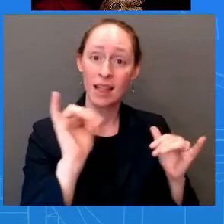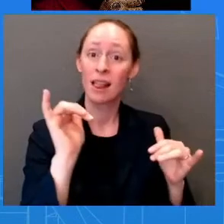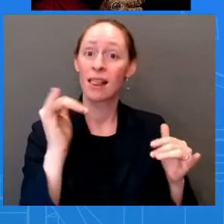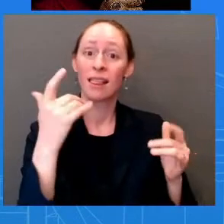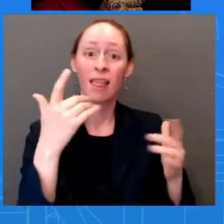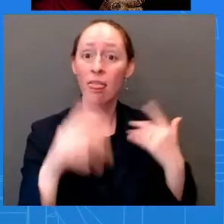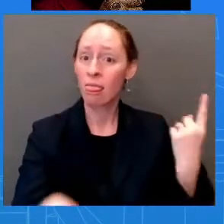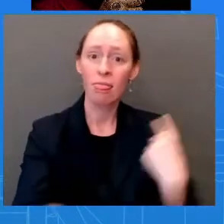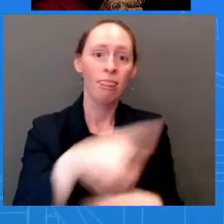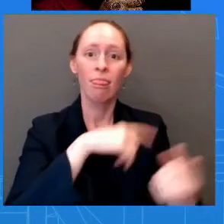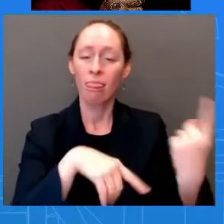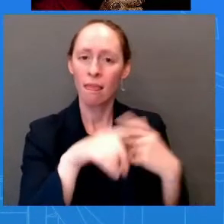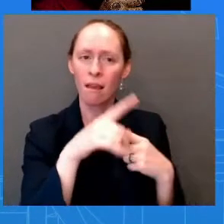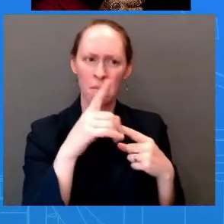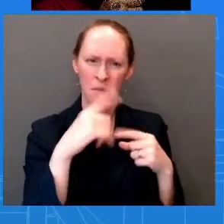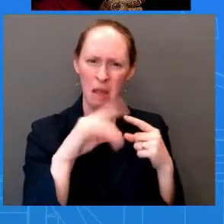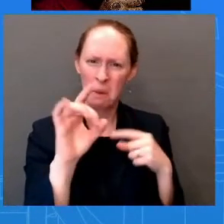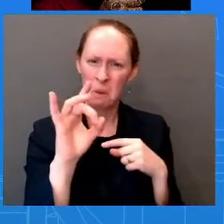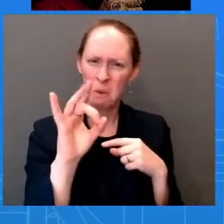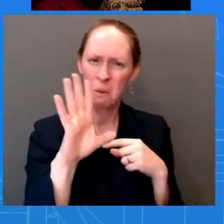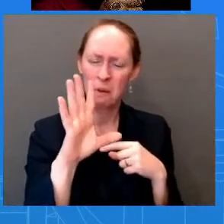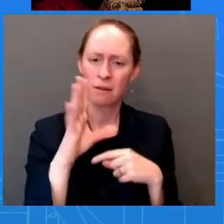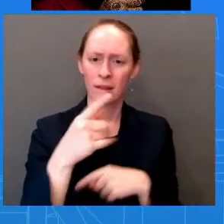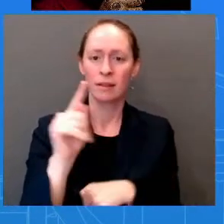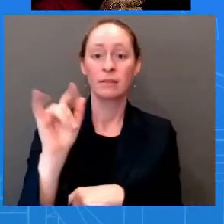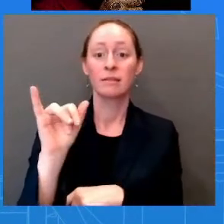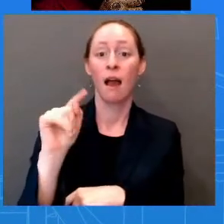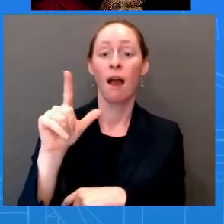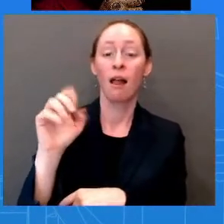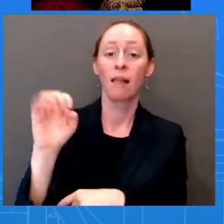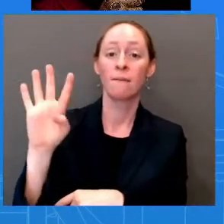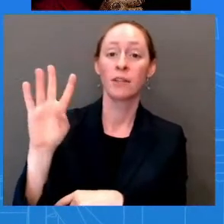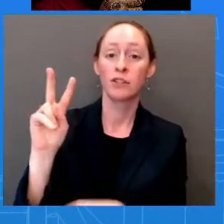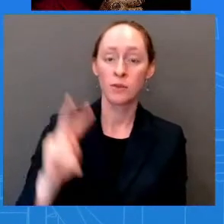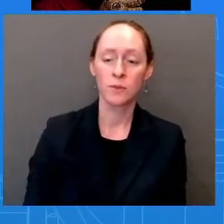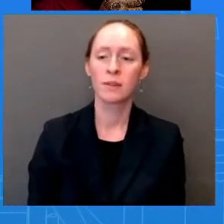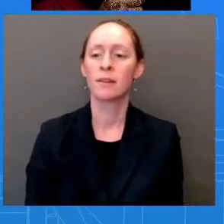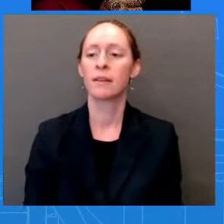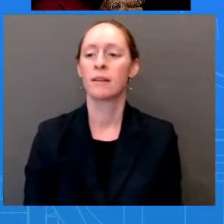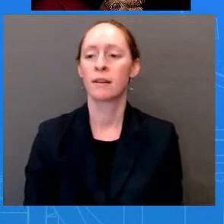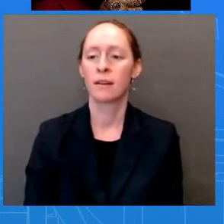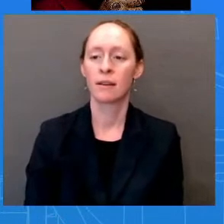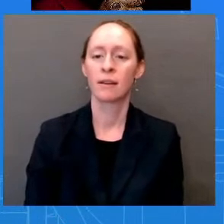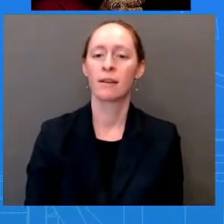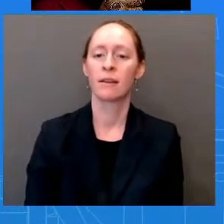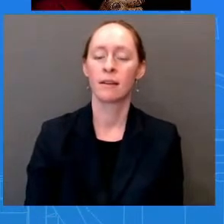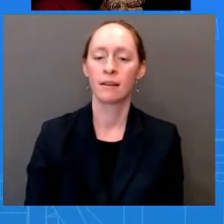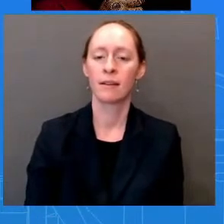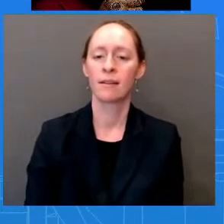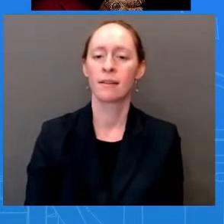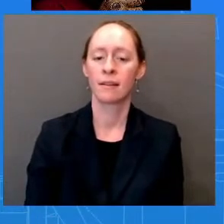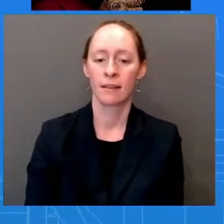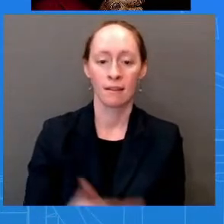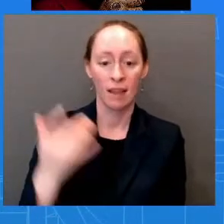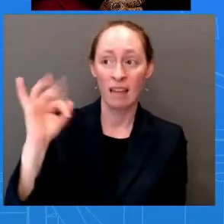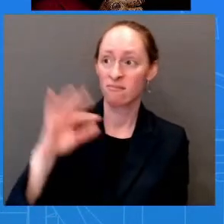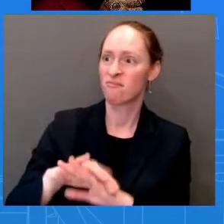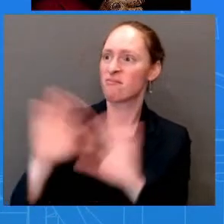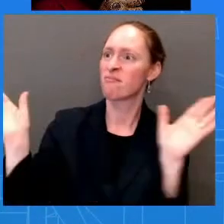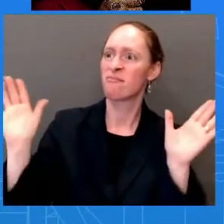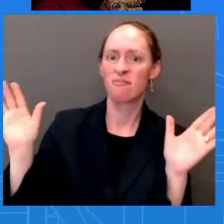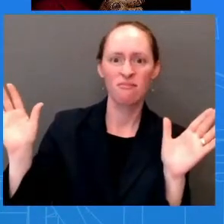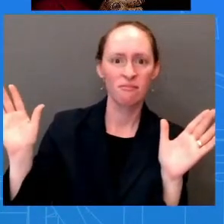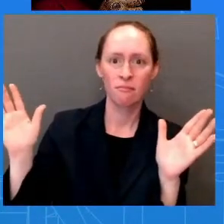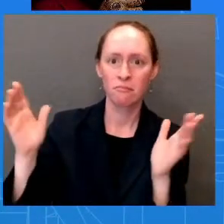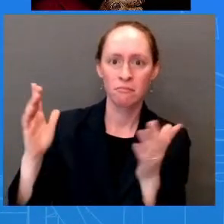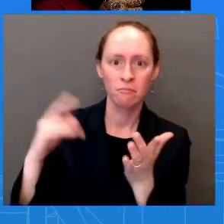Venezuelan coming to the border. If that's lifted, you were just saying expanding asylum. Does that mean that those migrants would be allowed to ask for